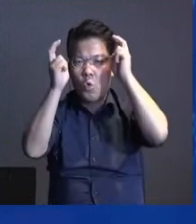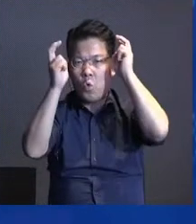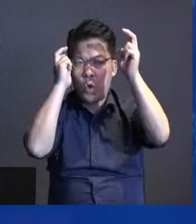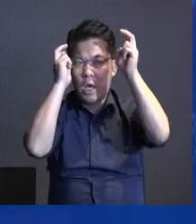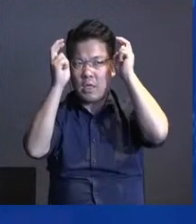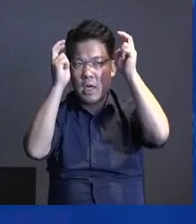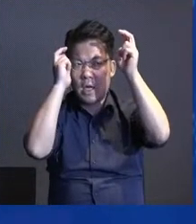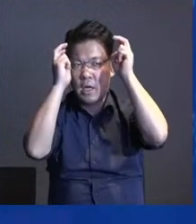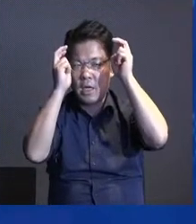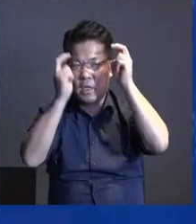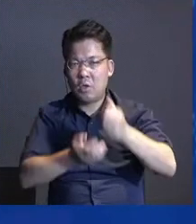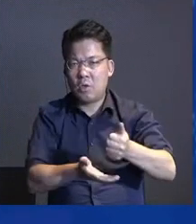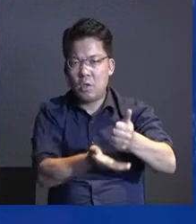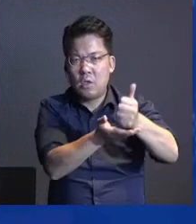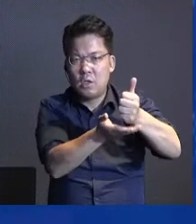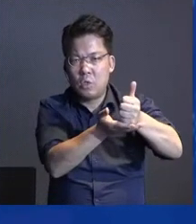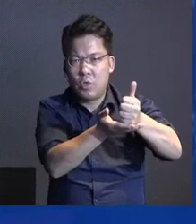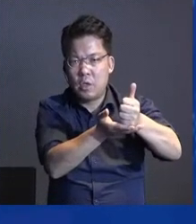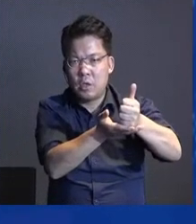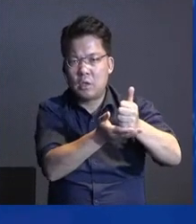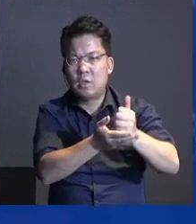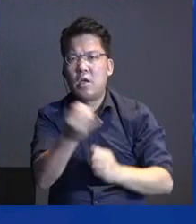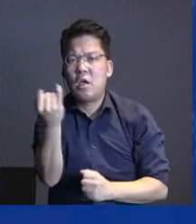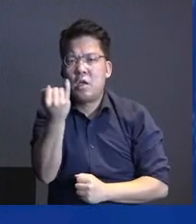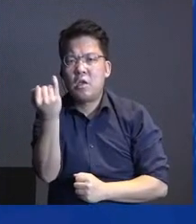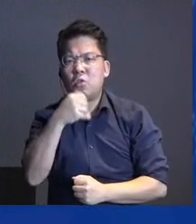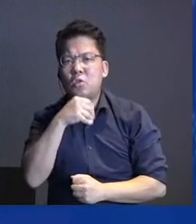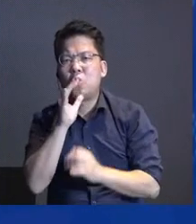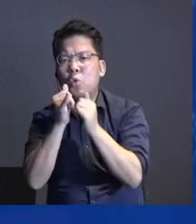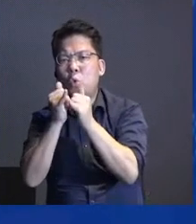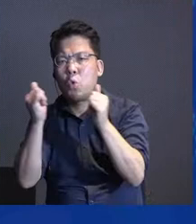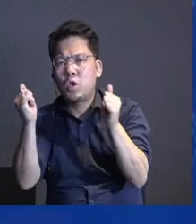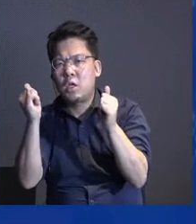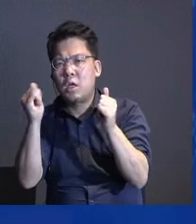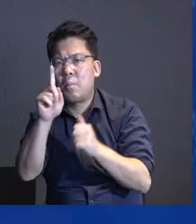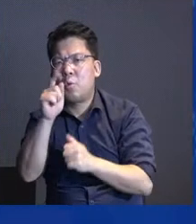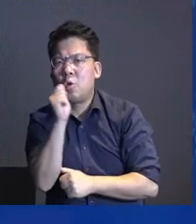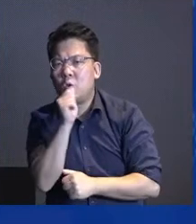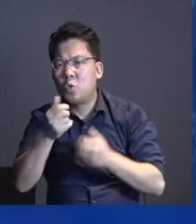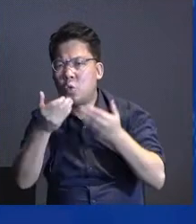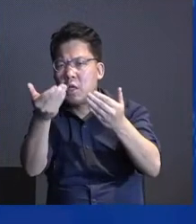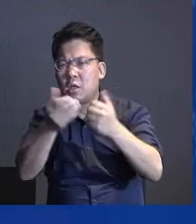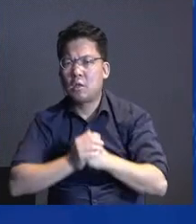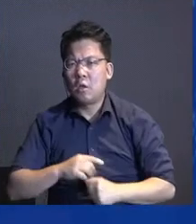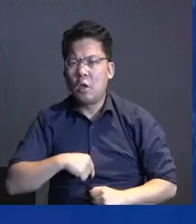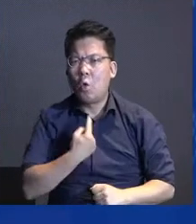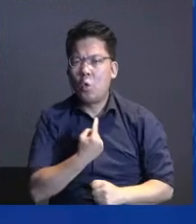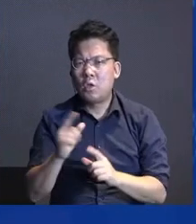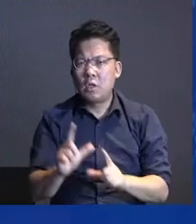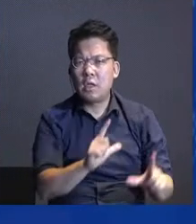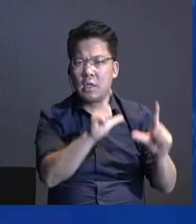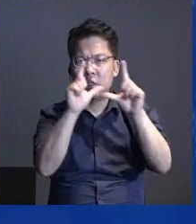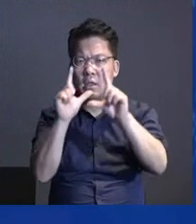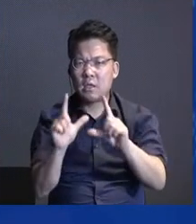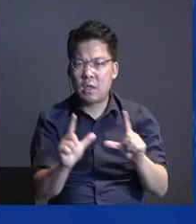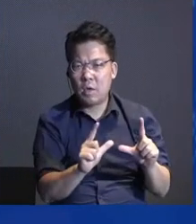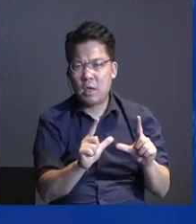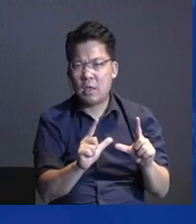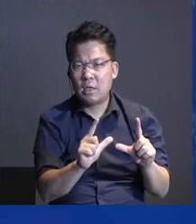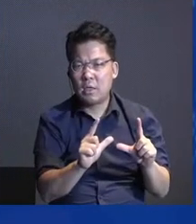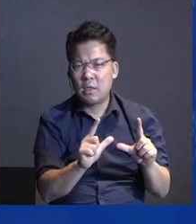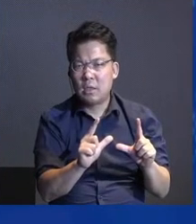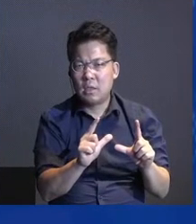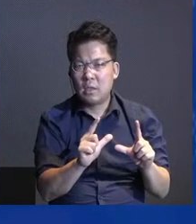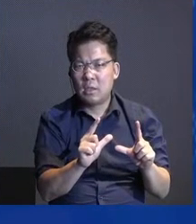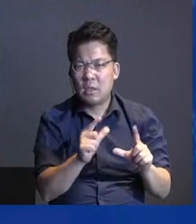low-income older people living alone. She says, "I am always at home during the COVID-19